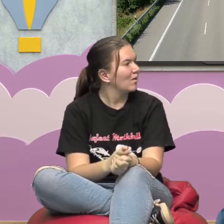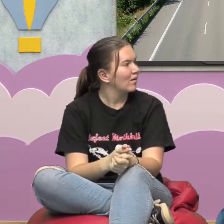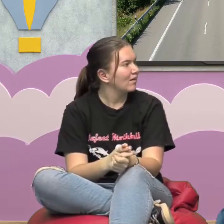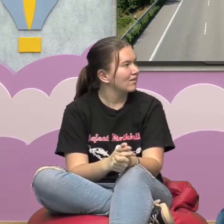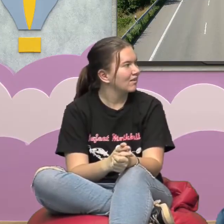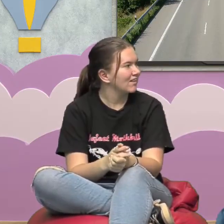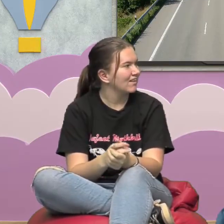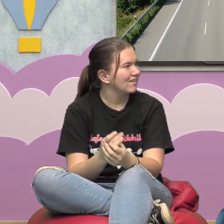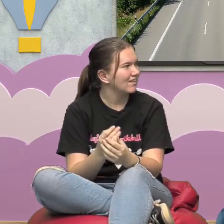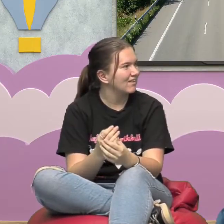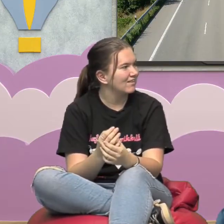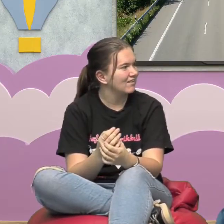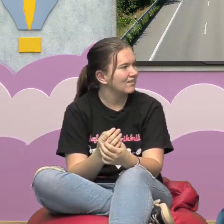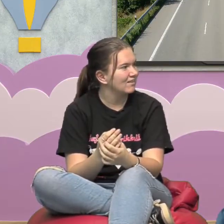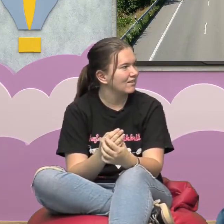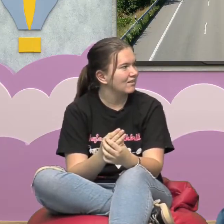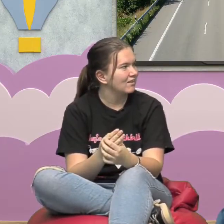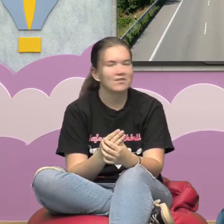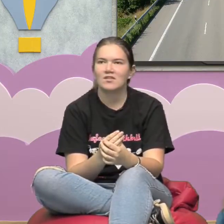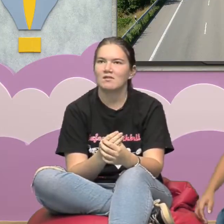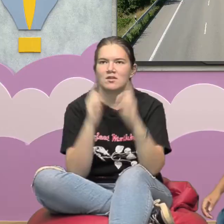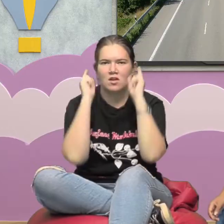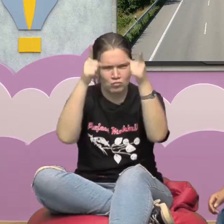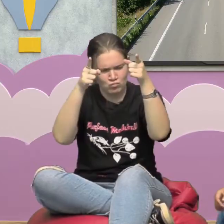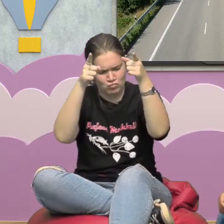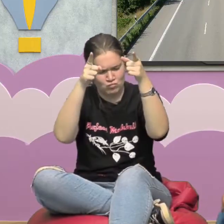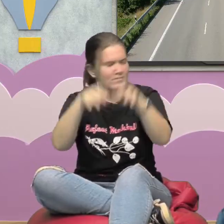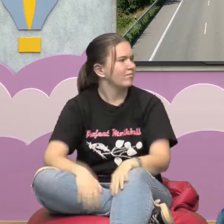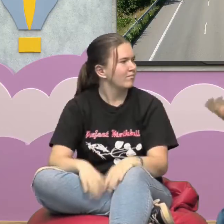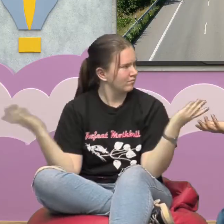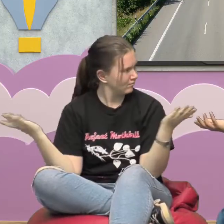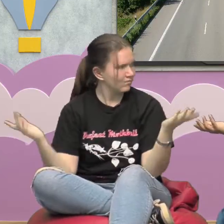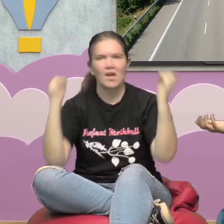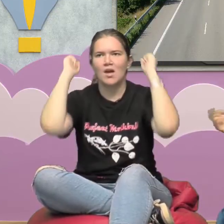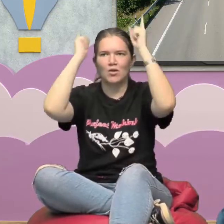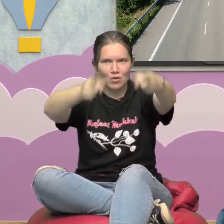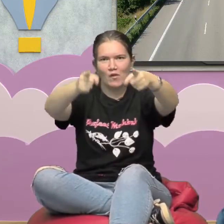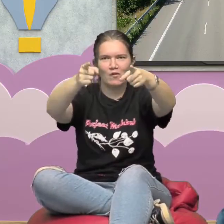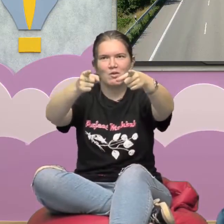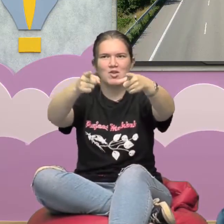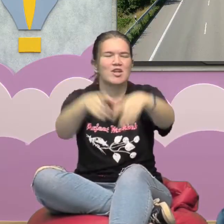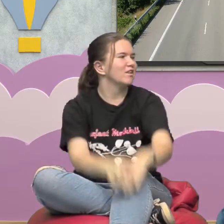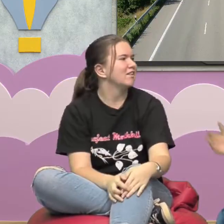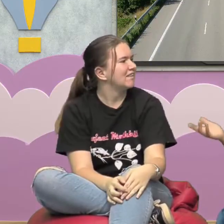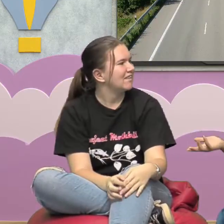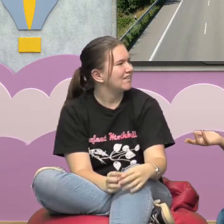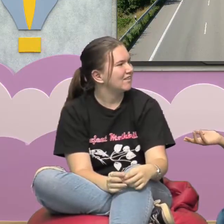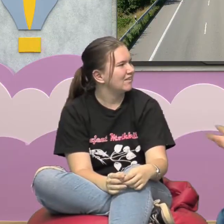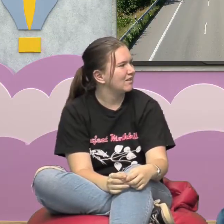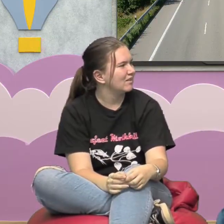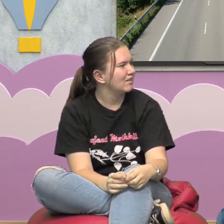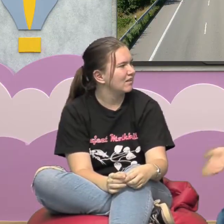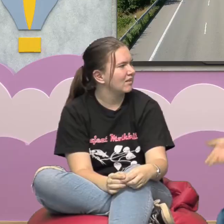guys, and welcome back to another episode of Active Kids, where we actively invest in your future. Whose future? Your future. So